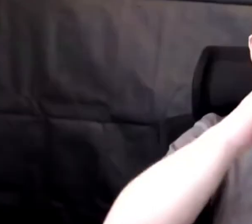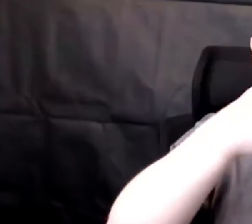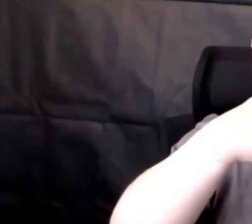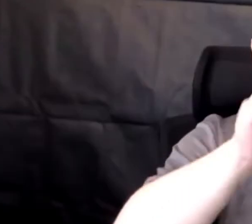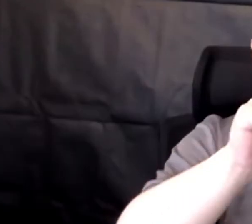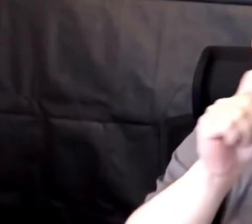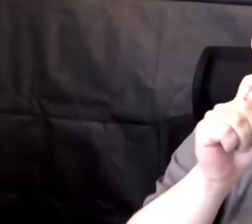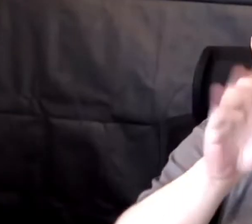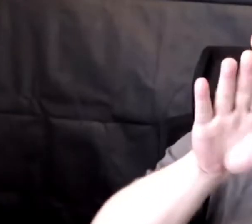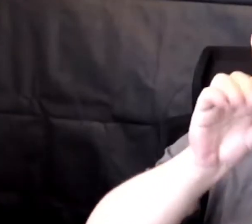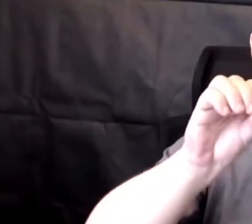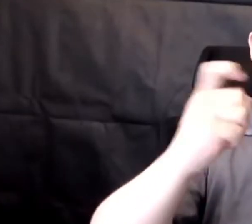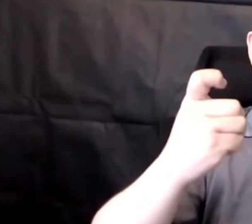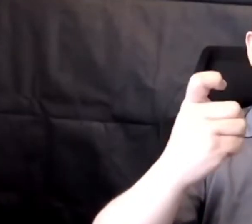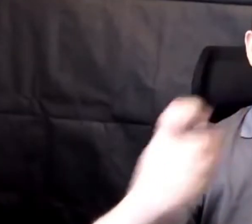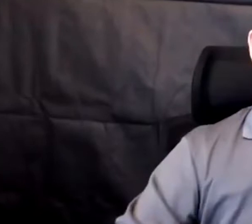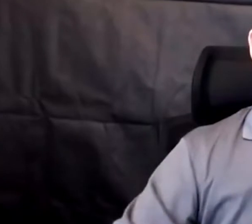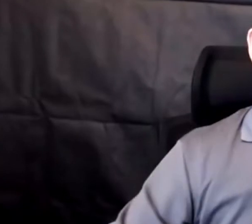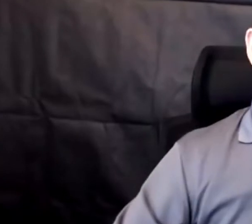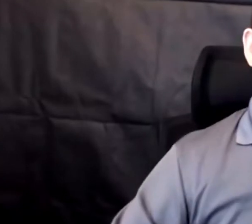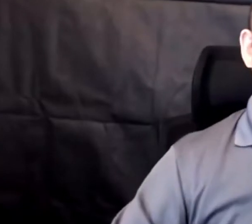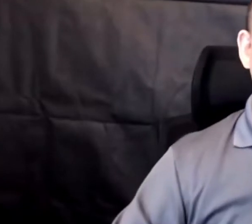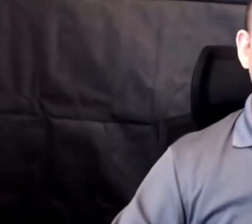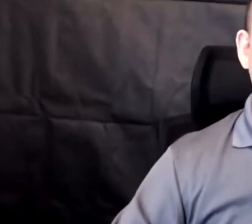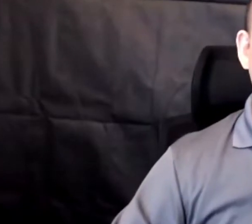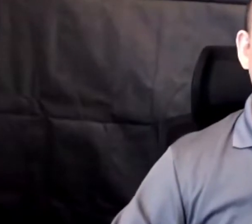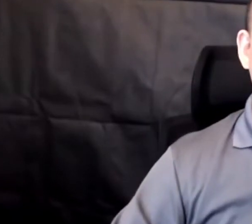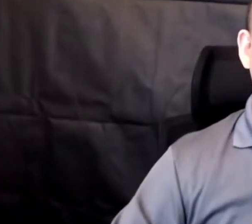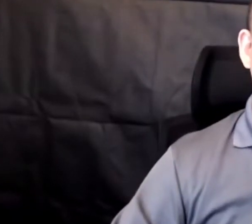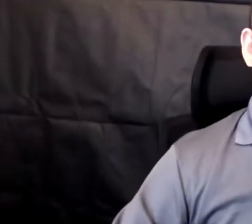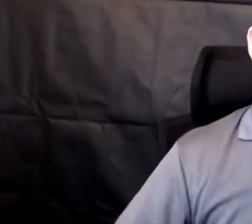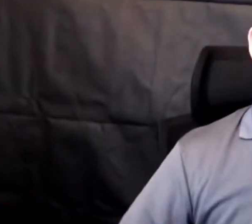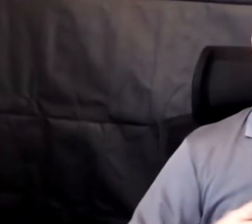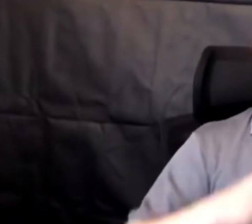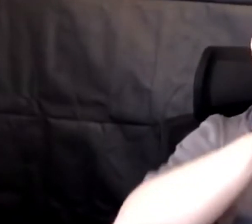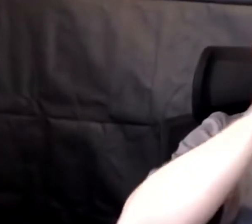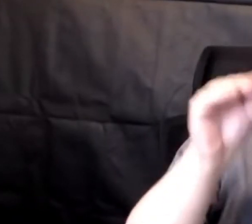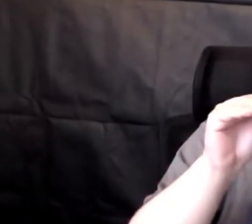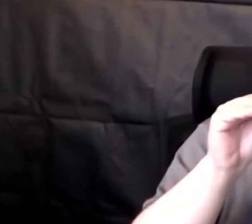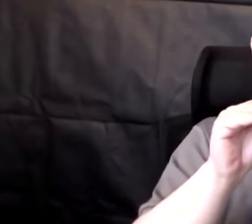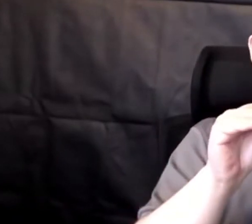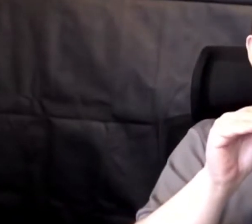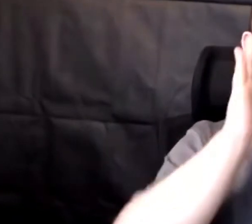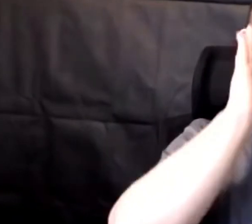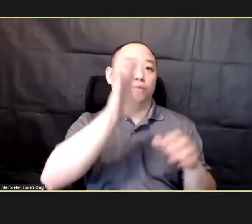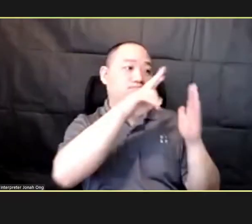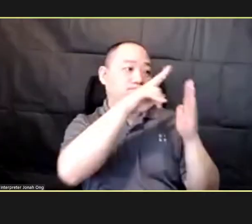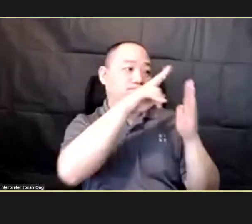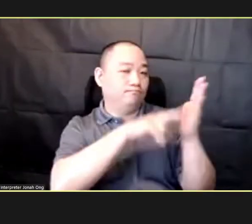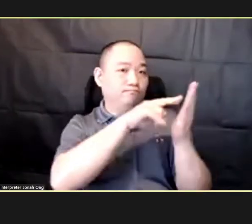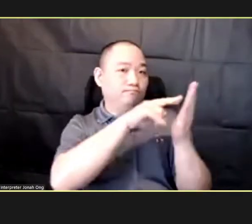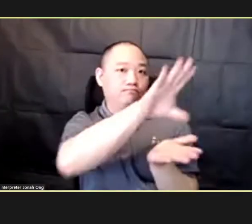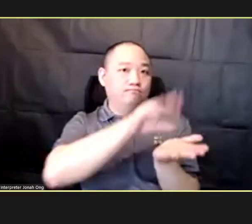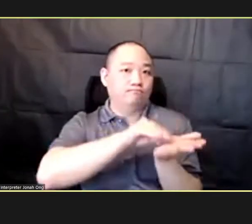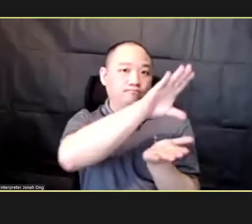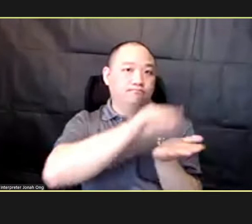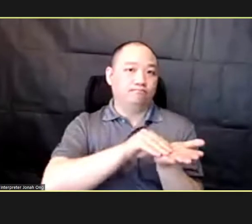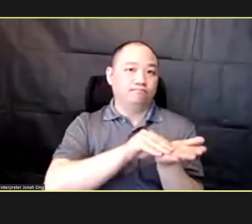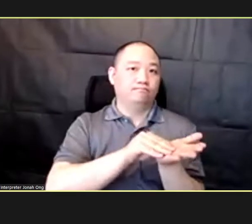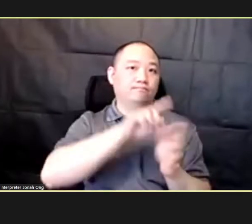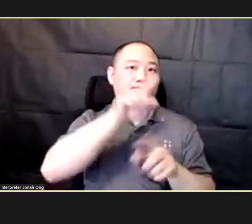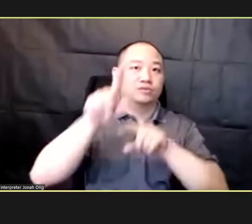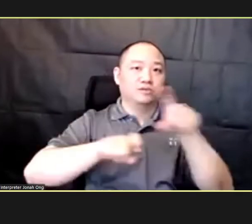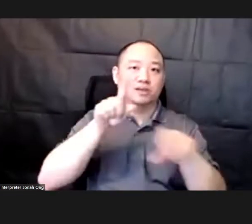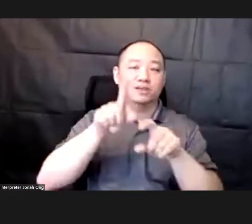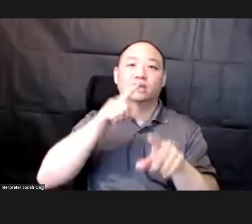down at the chat box and we can ask it later after the session, their presentation ends. So our first speaker